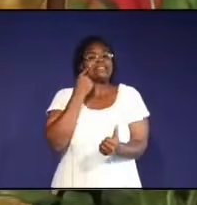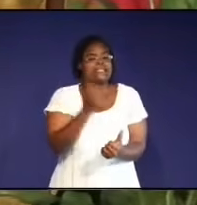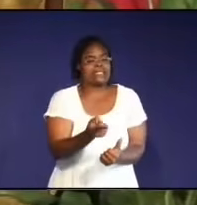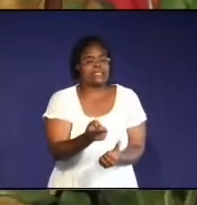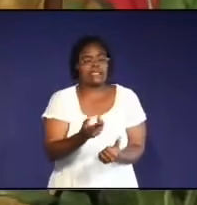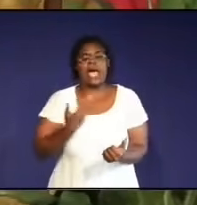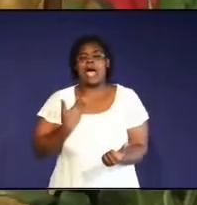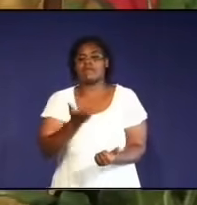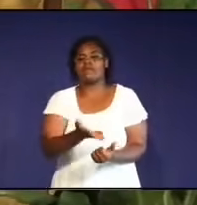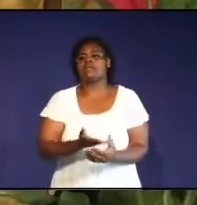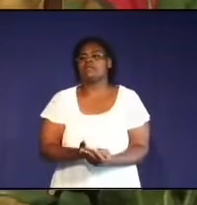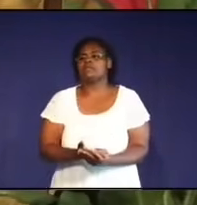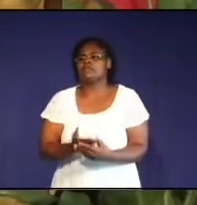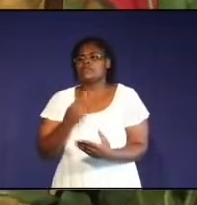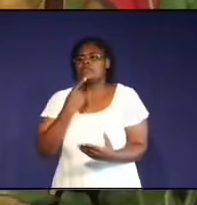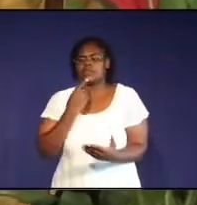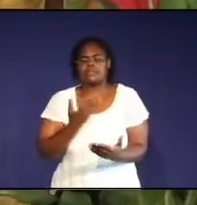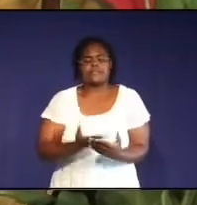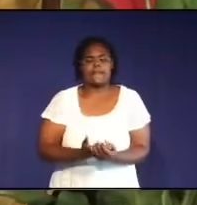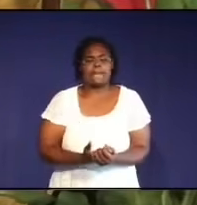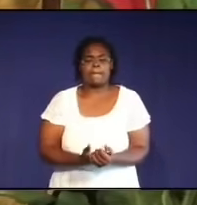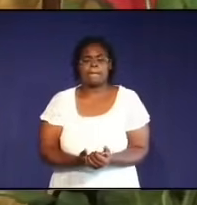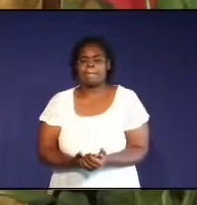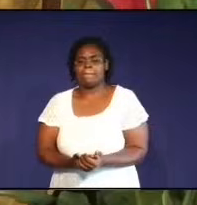sees. So he said,